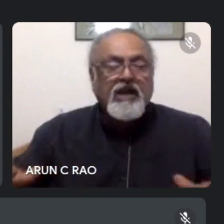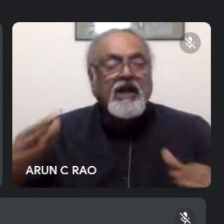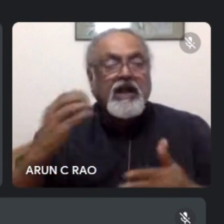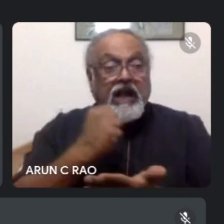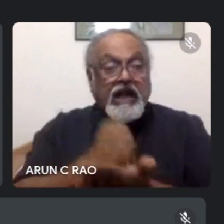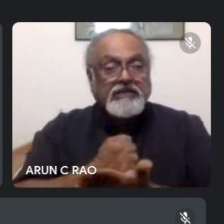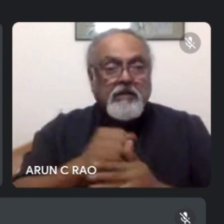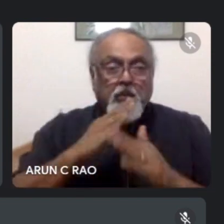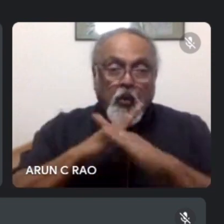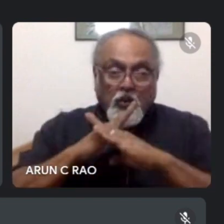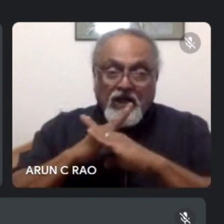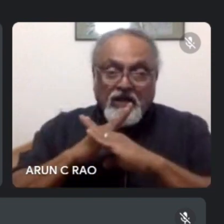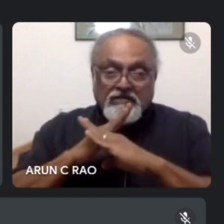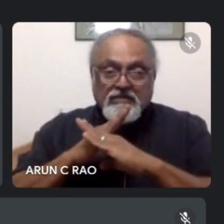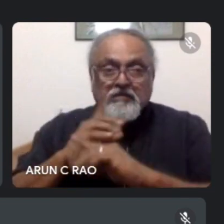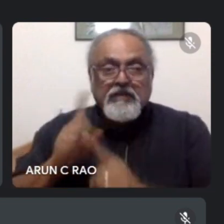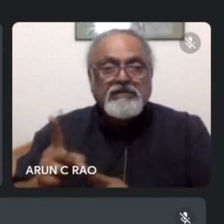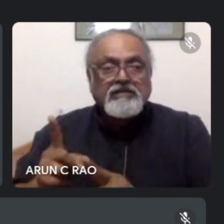should be more